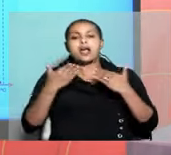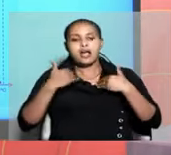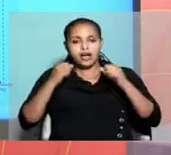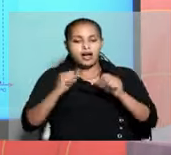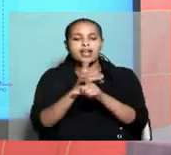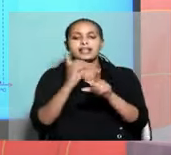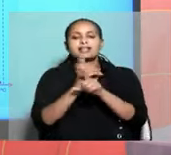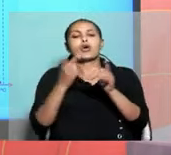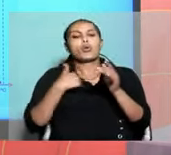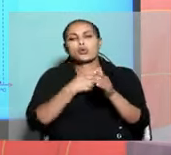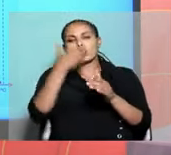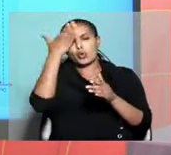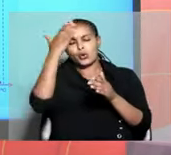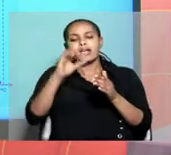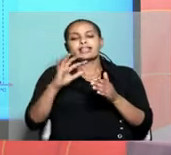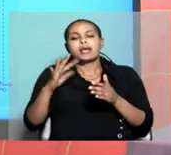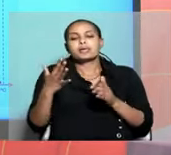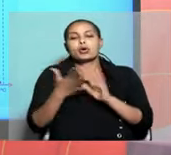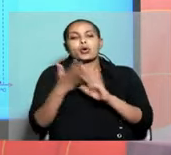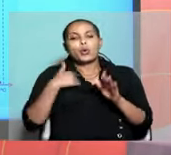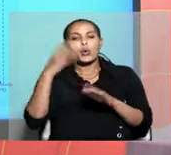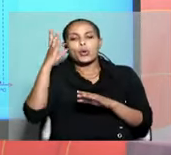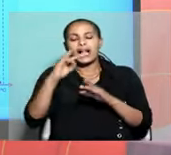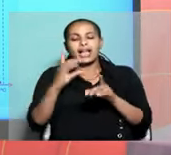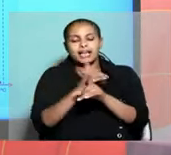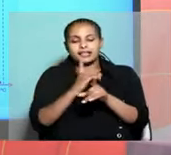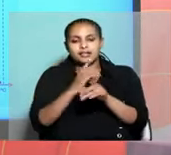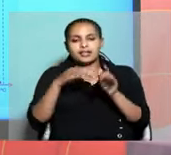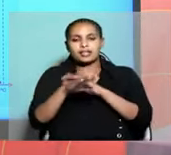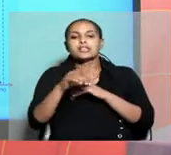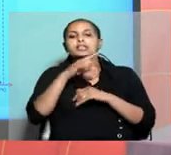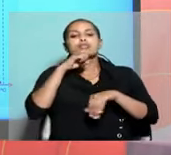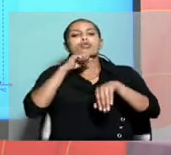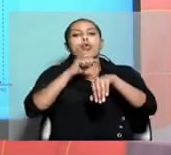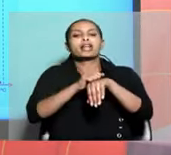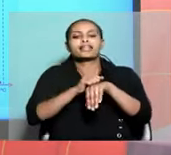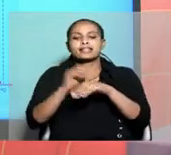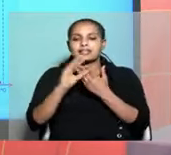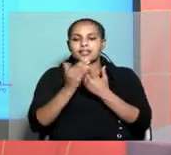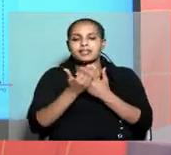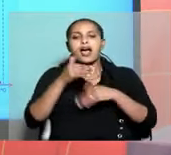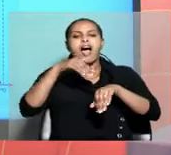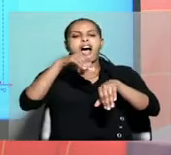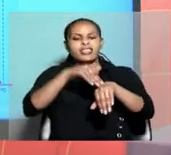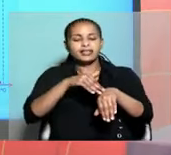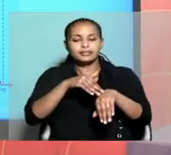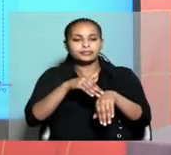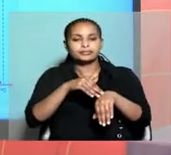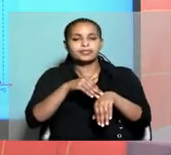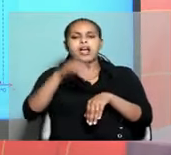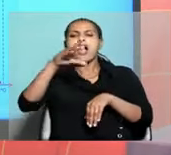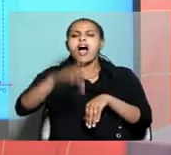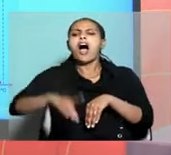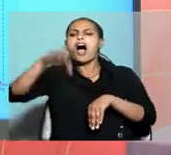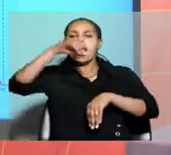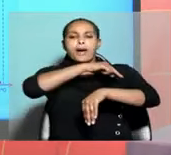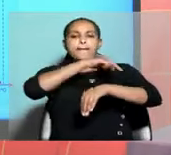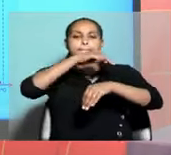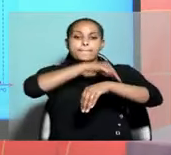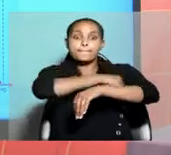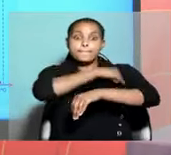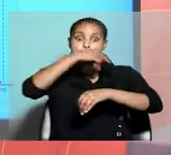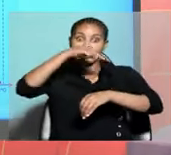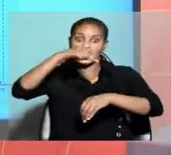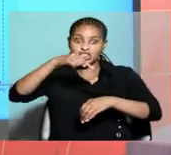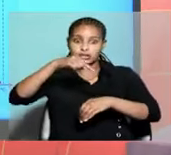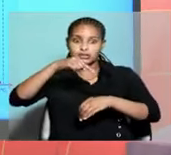exist. We know that a substance will exist in solid states at high pressure